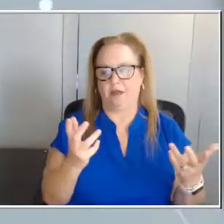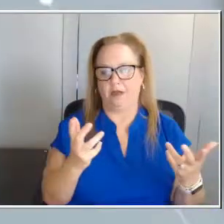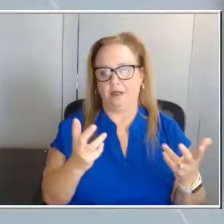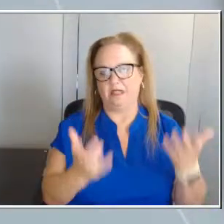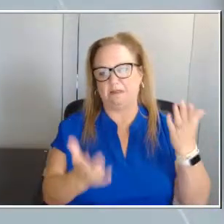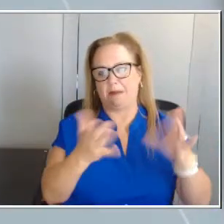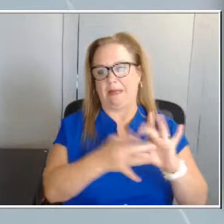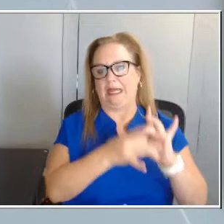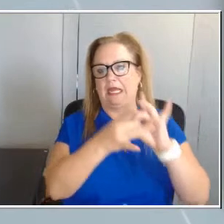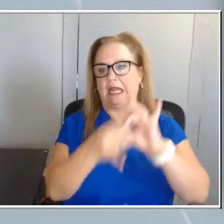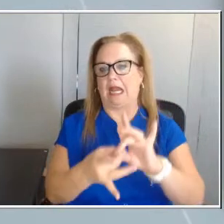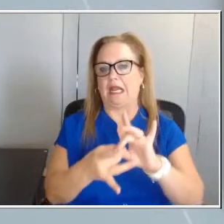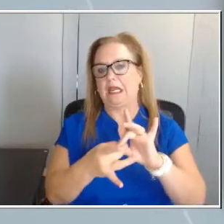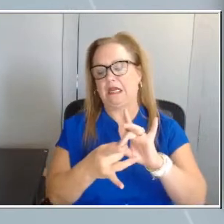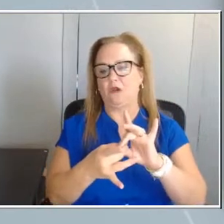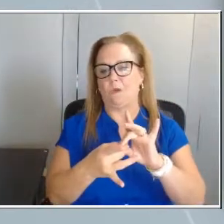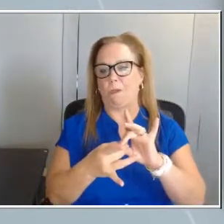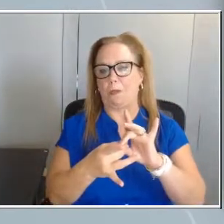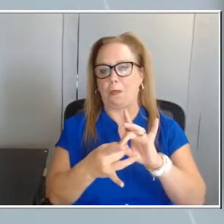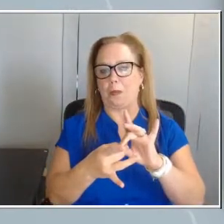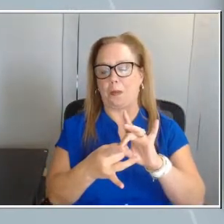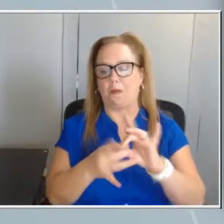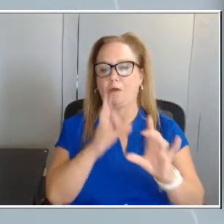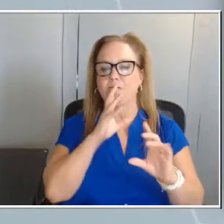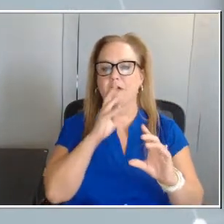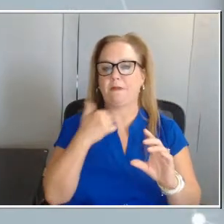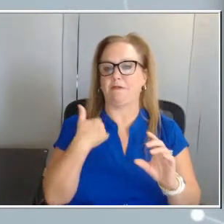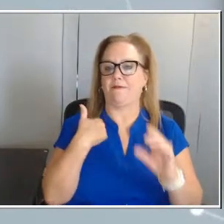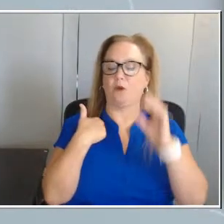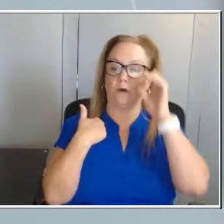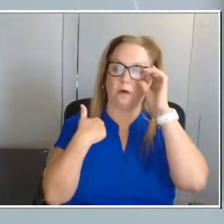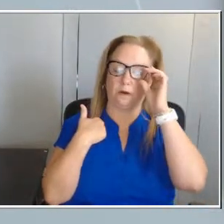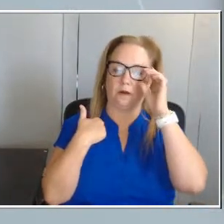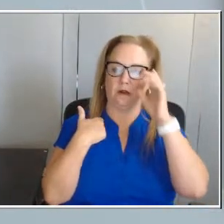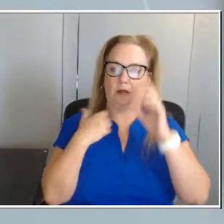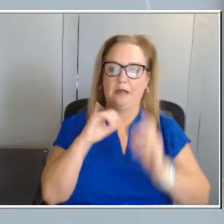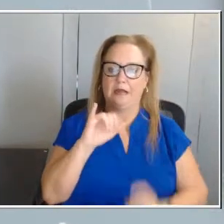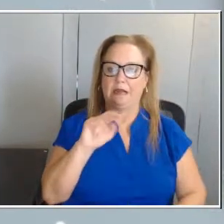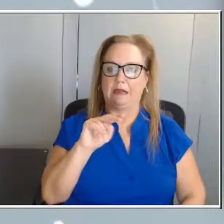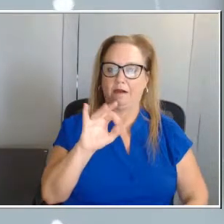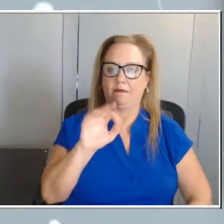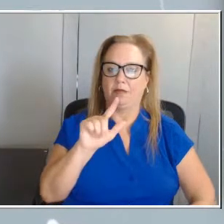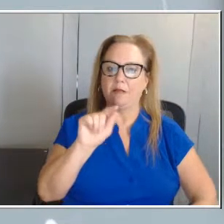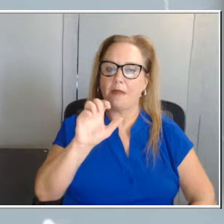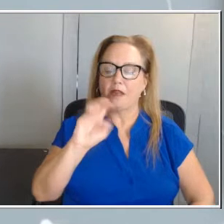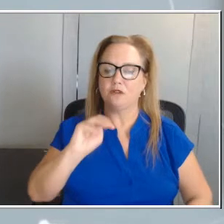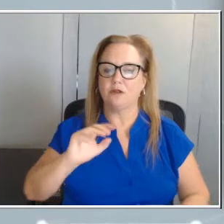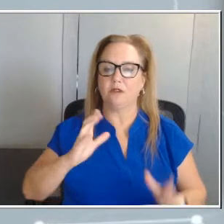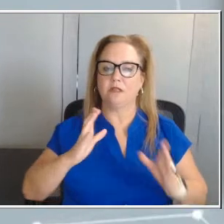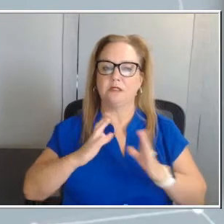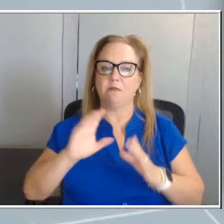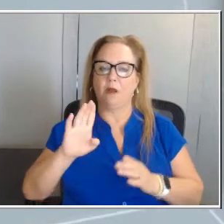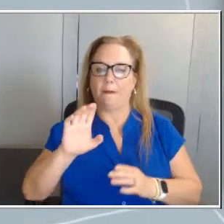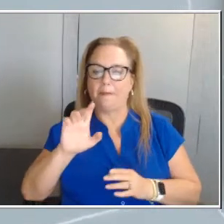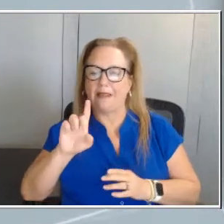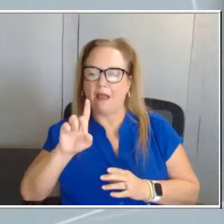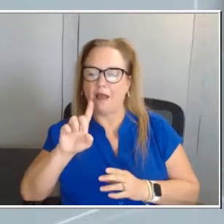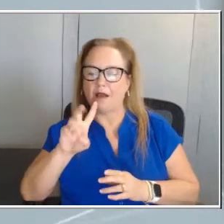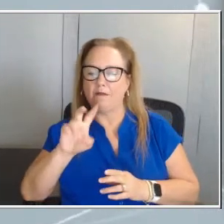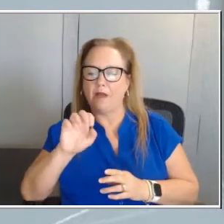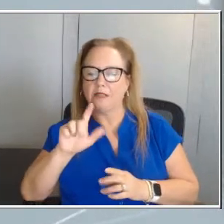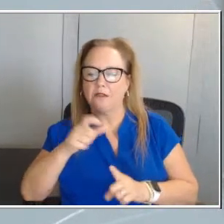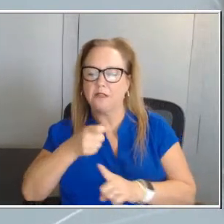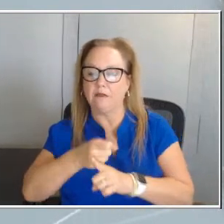into to what we were talking about earlier, inflammation, maybe the small blood vessels getting affected. But if that's occurring in the